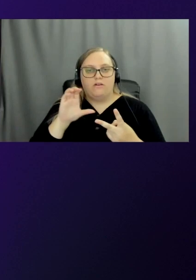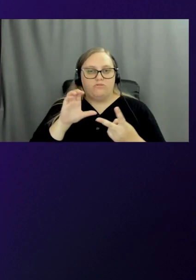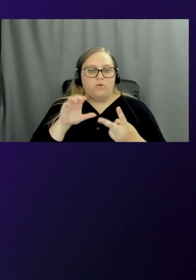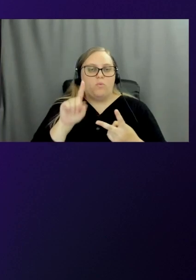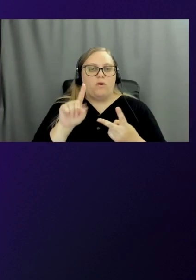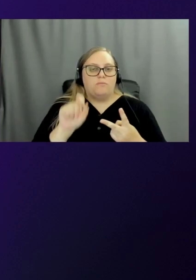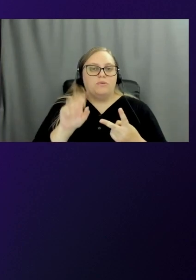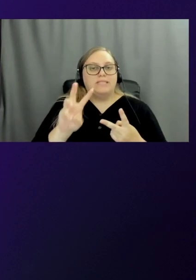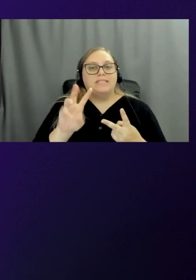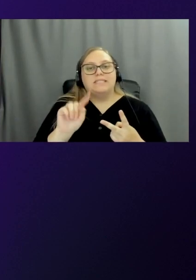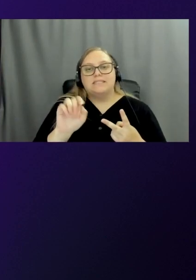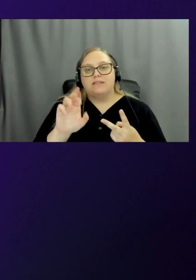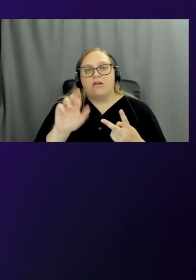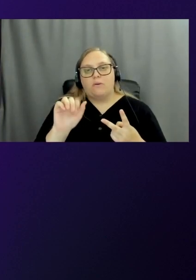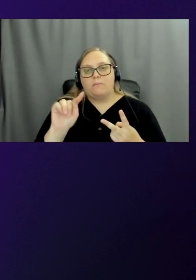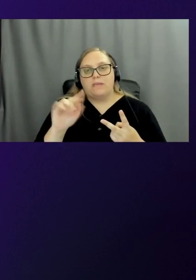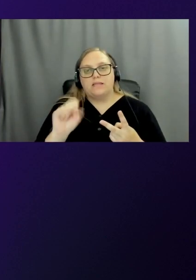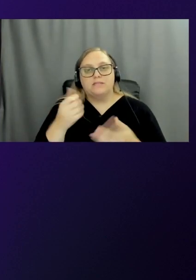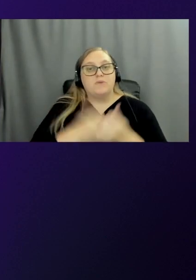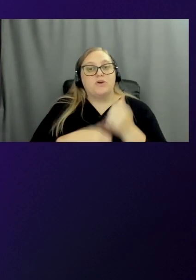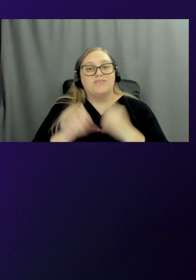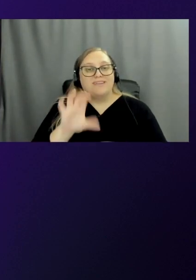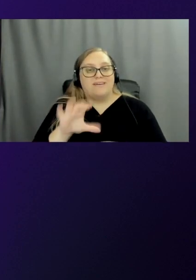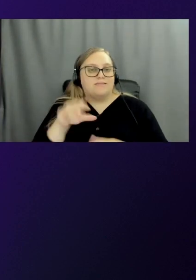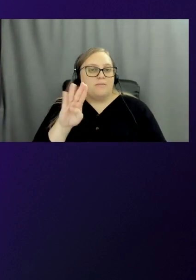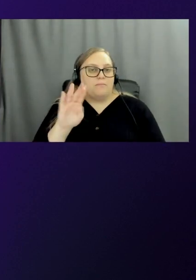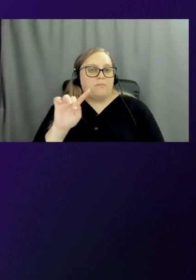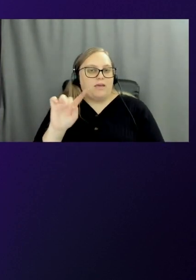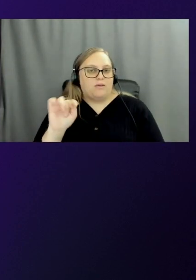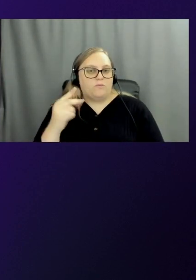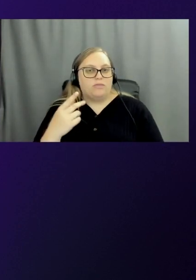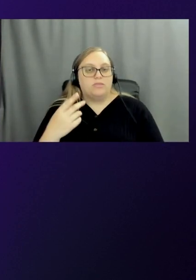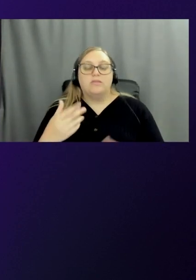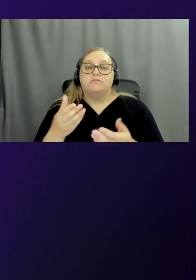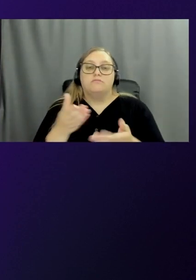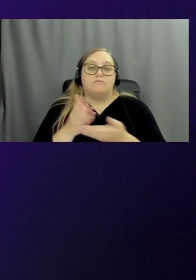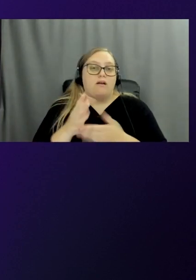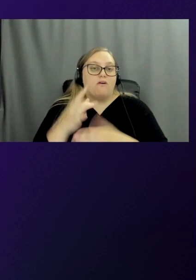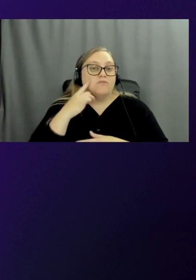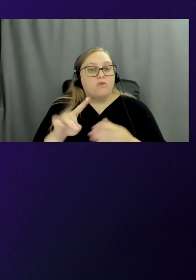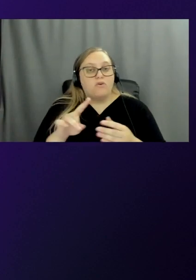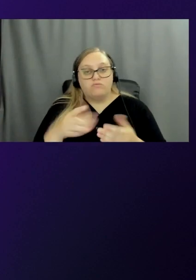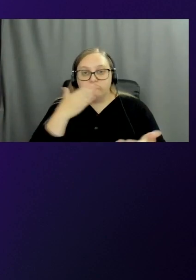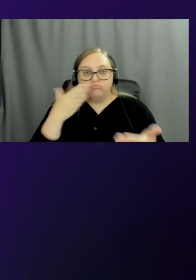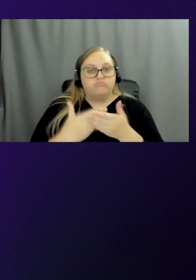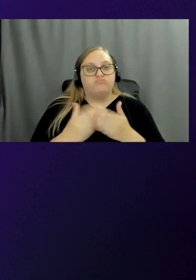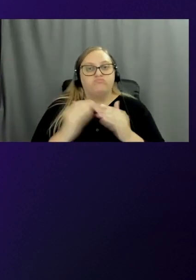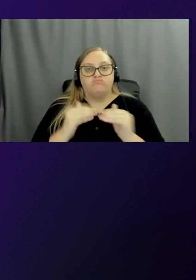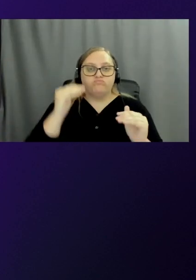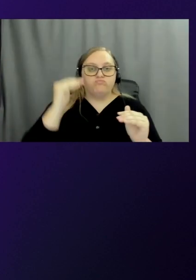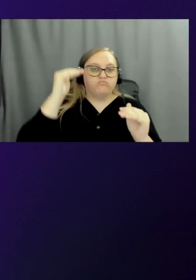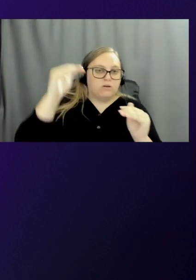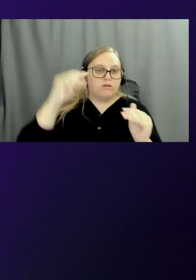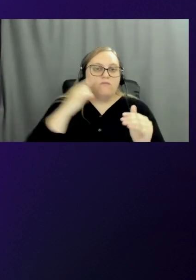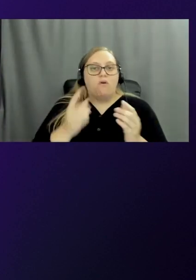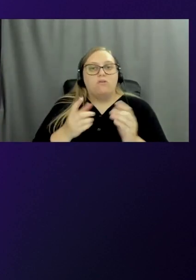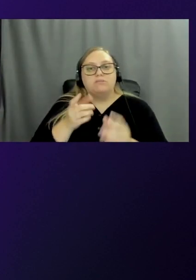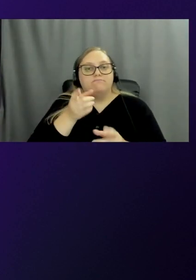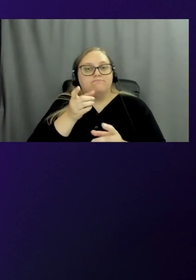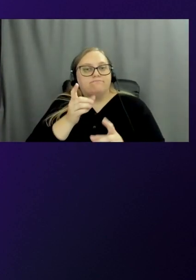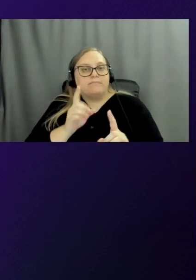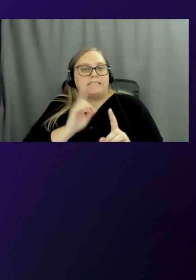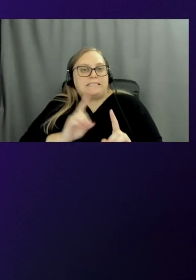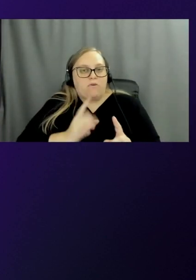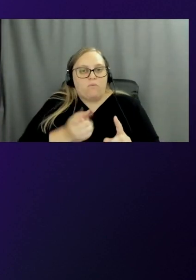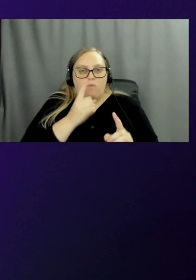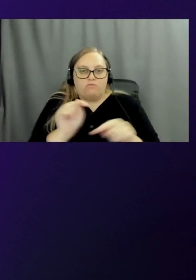second of bandwidth. And this really allows for efficient scaling of thousands of devices in a single training cluster. So all of this